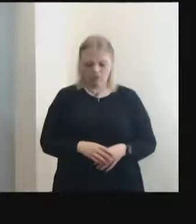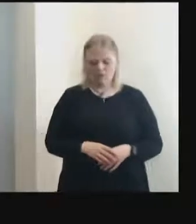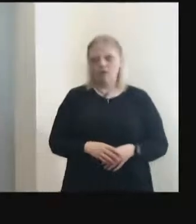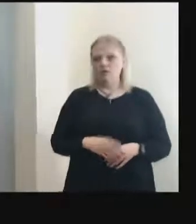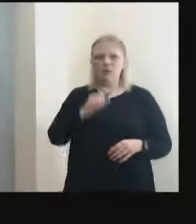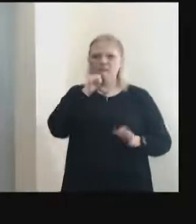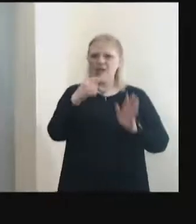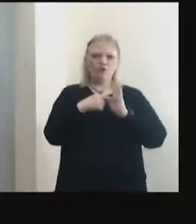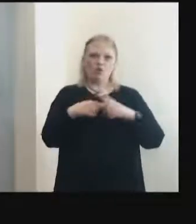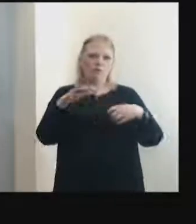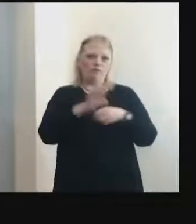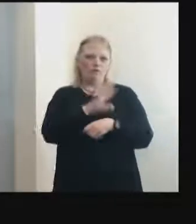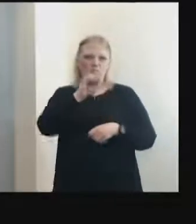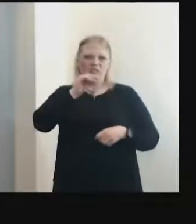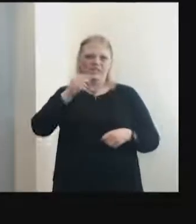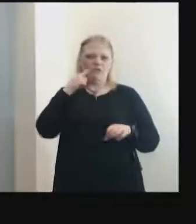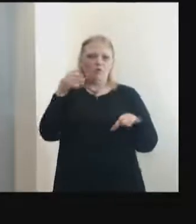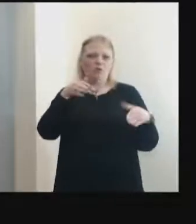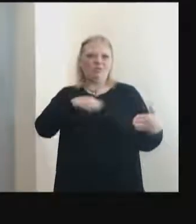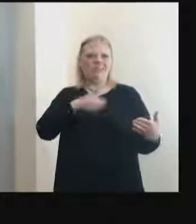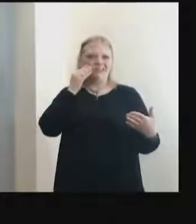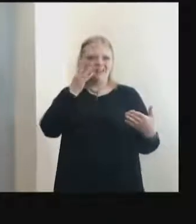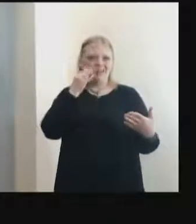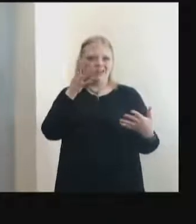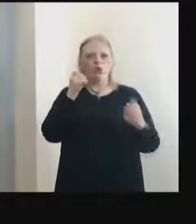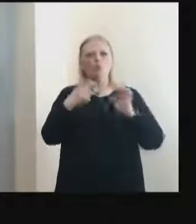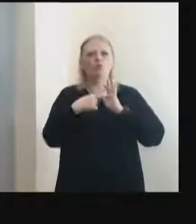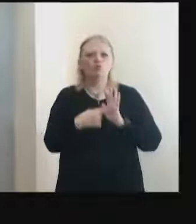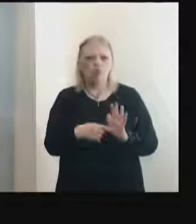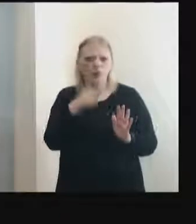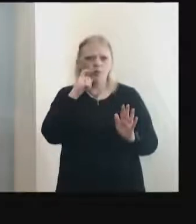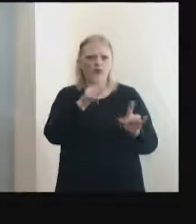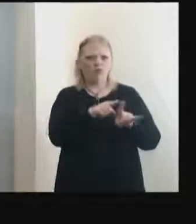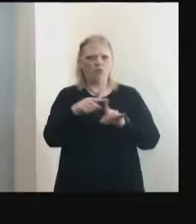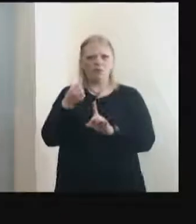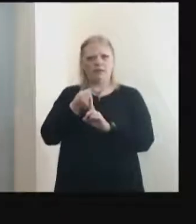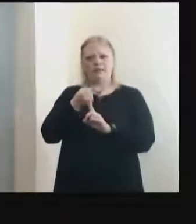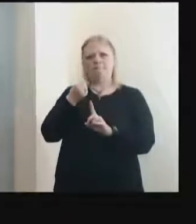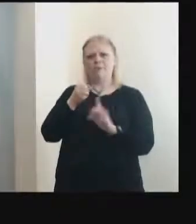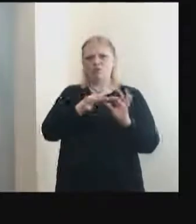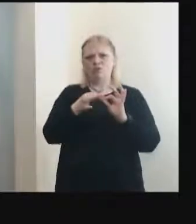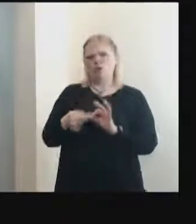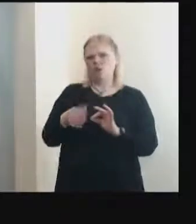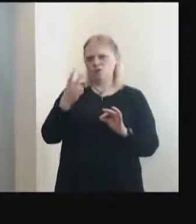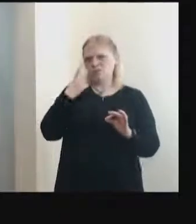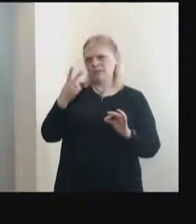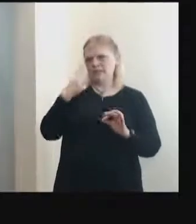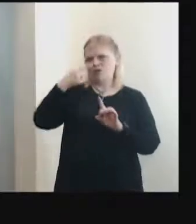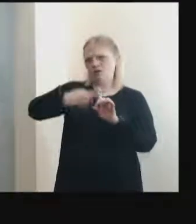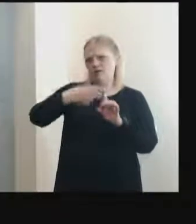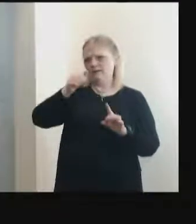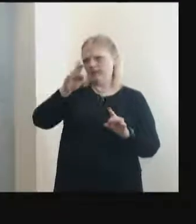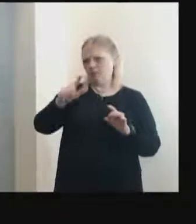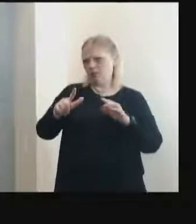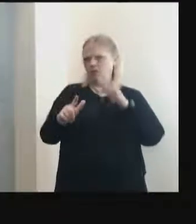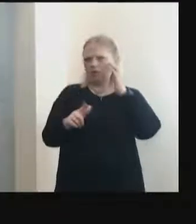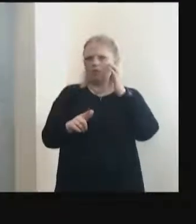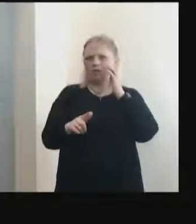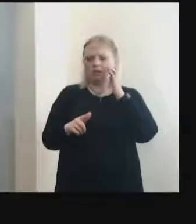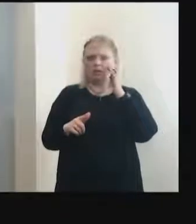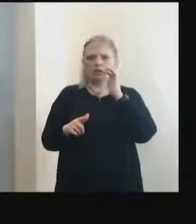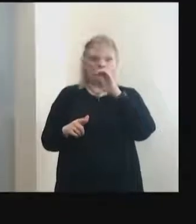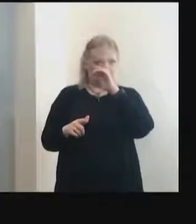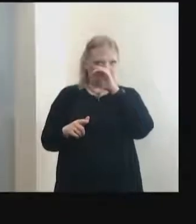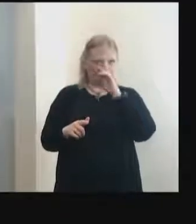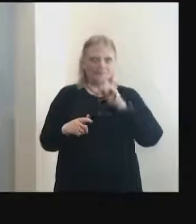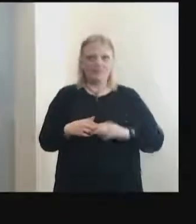haven't shown the full percentage in some time, so I wanted to show this because it also has an impact with regards to what we were seeing in the month of April. If you